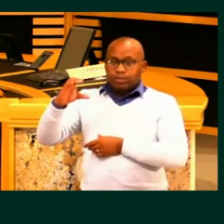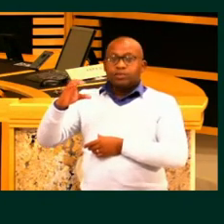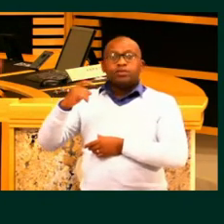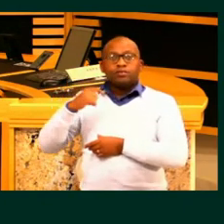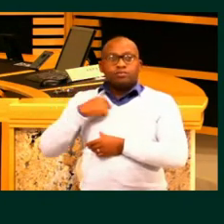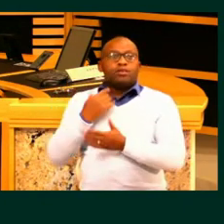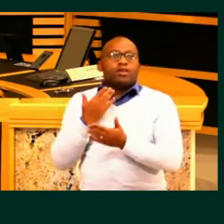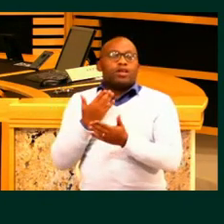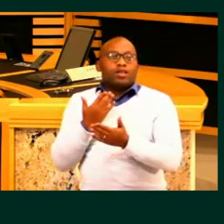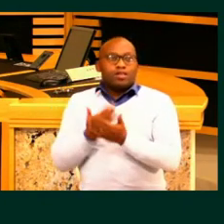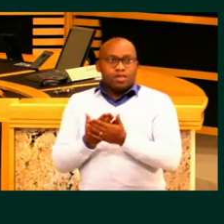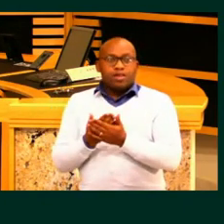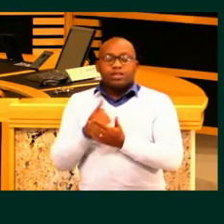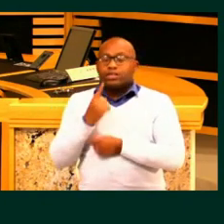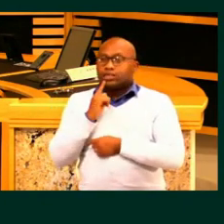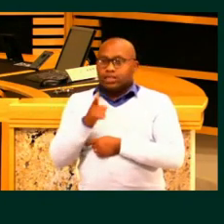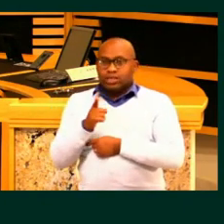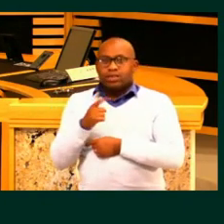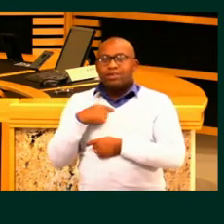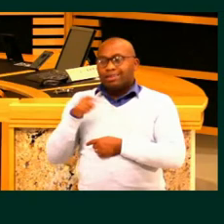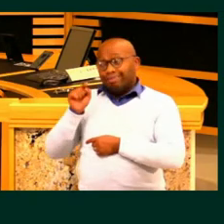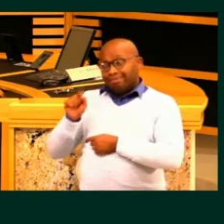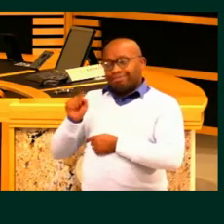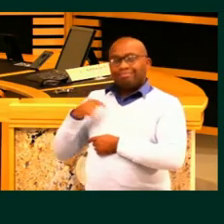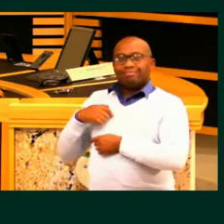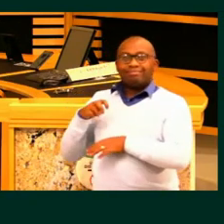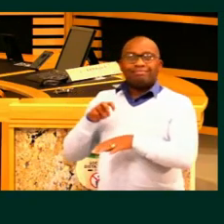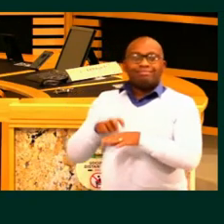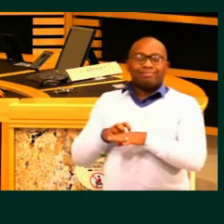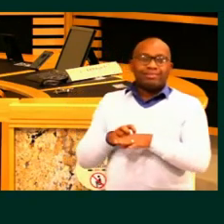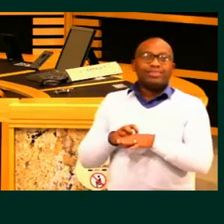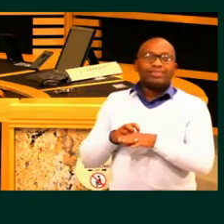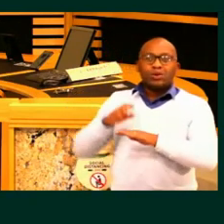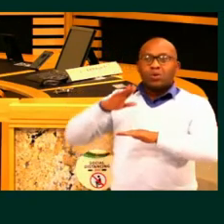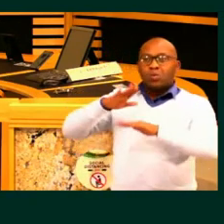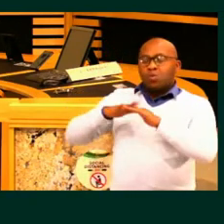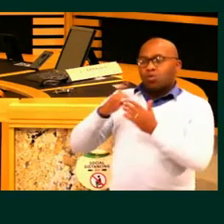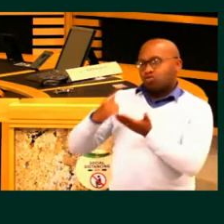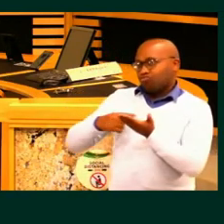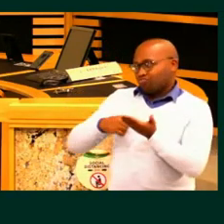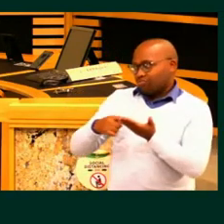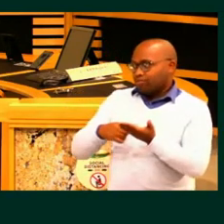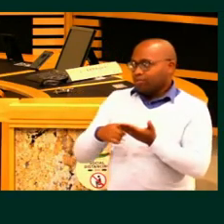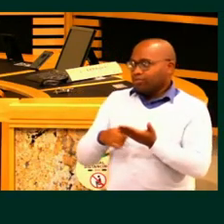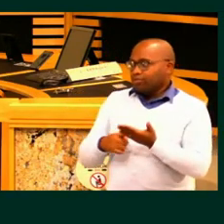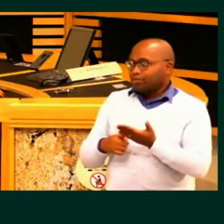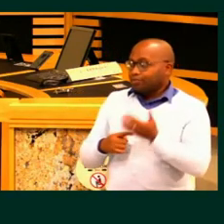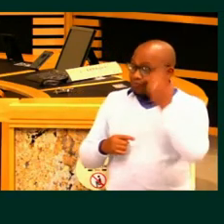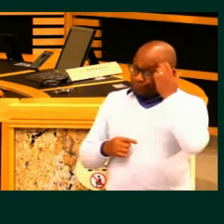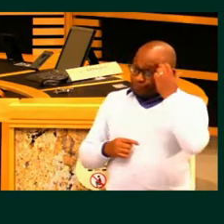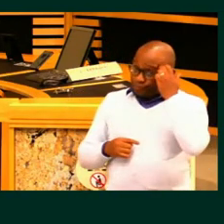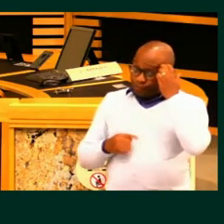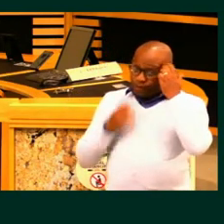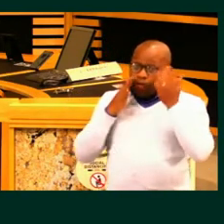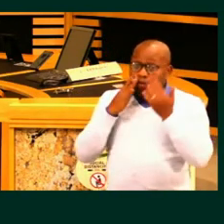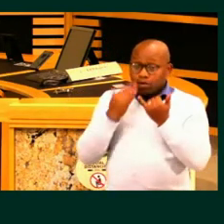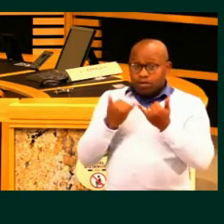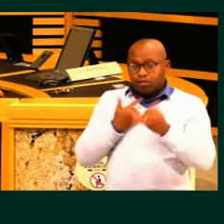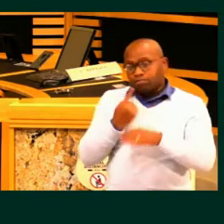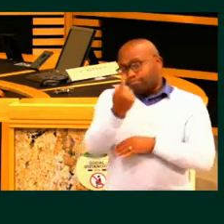requires a bit of a discussion as I was coming through that door